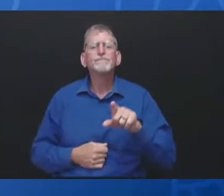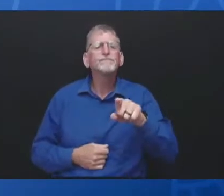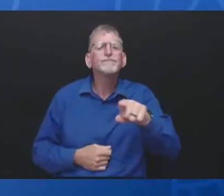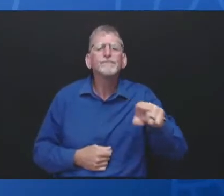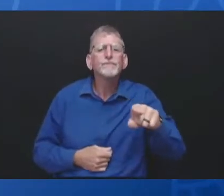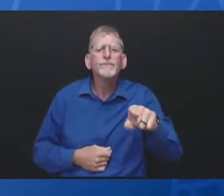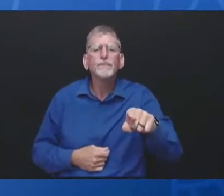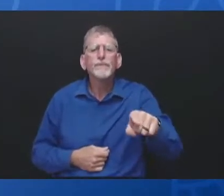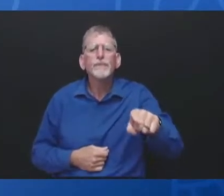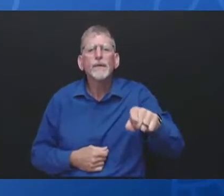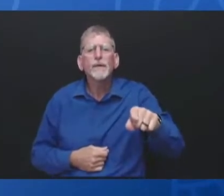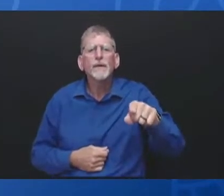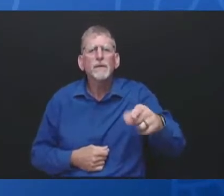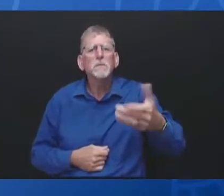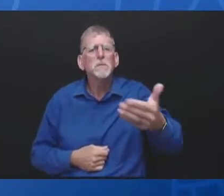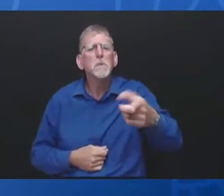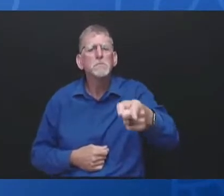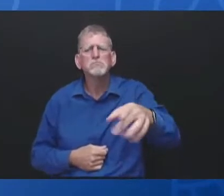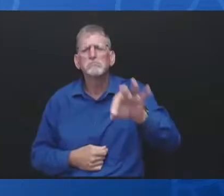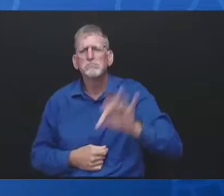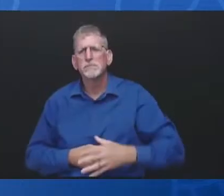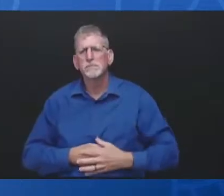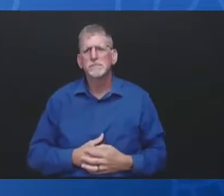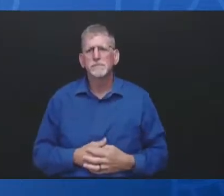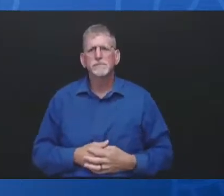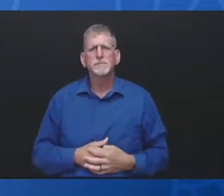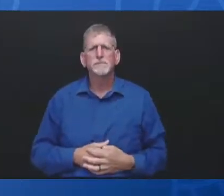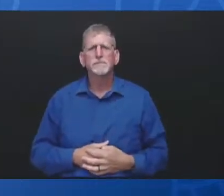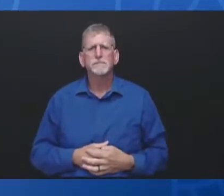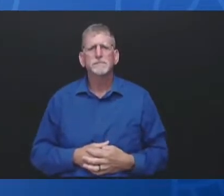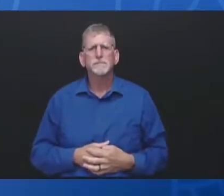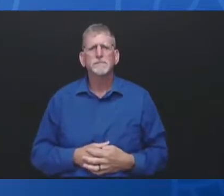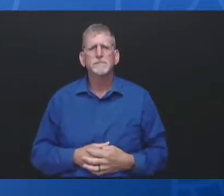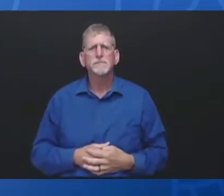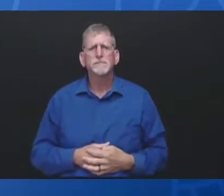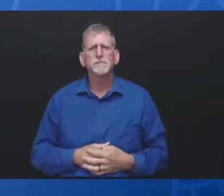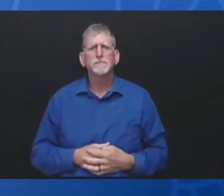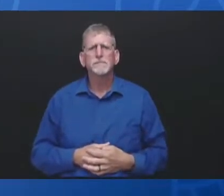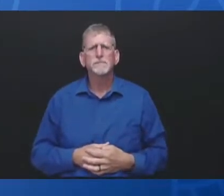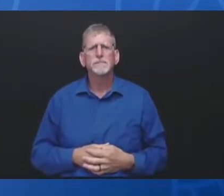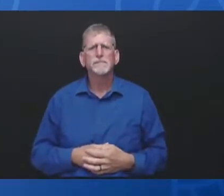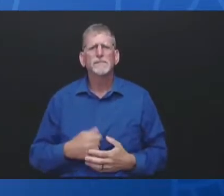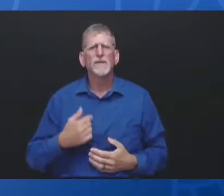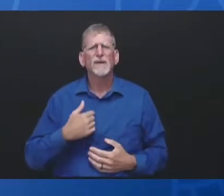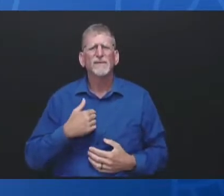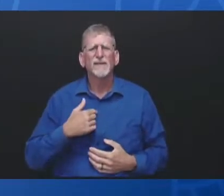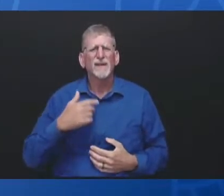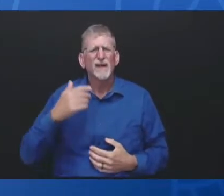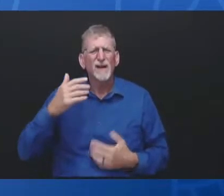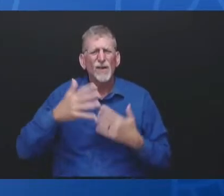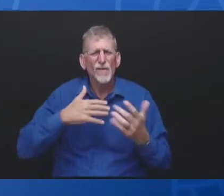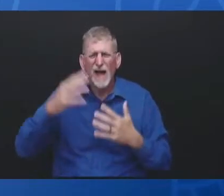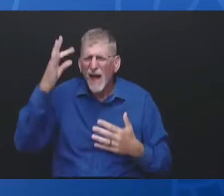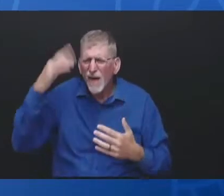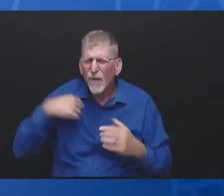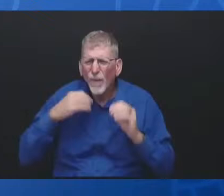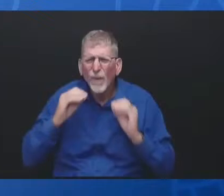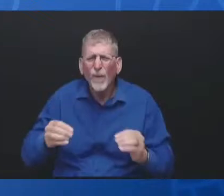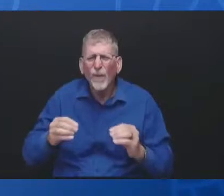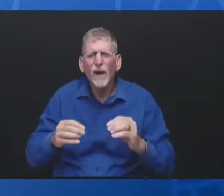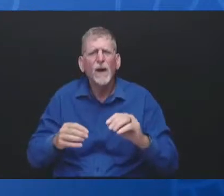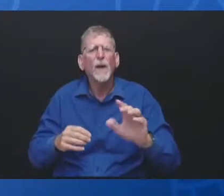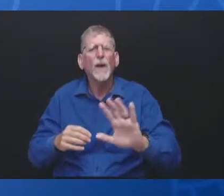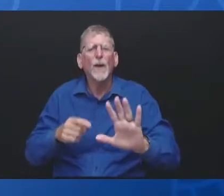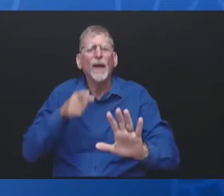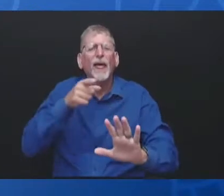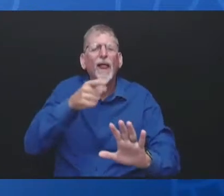sir. You're pointing. You're doing this. I don't have gray hair. No, I'm not. That's why I'm not pointing. I think you probably do. You, sir. Thank